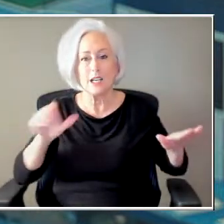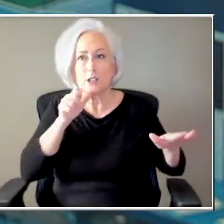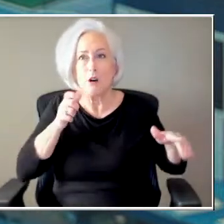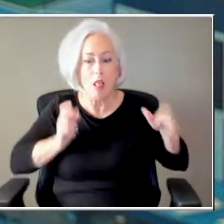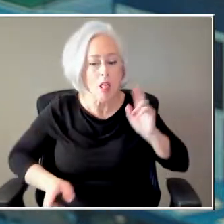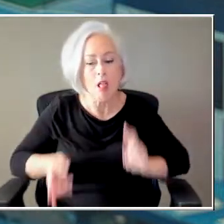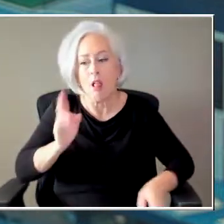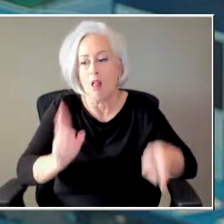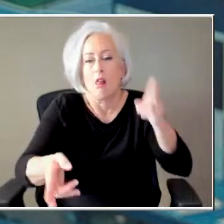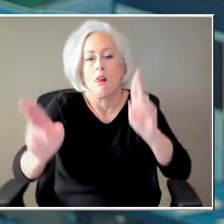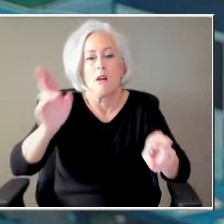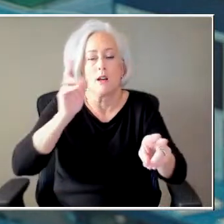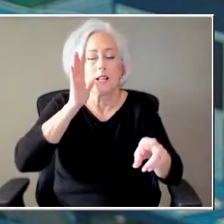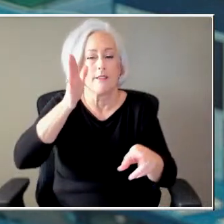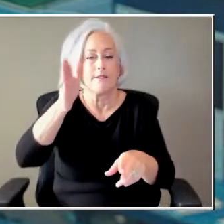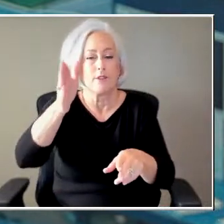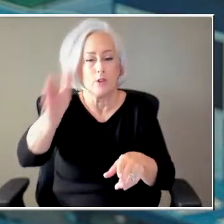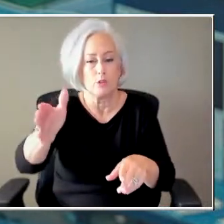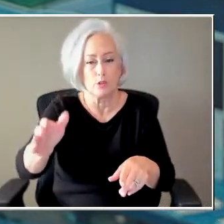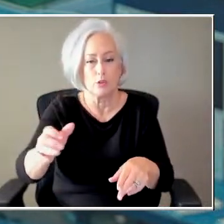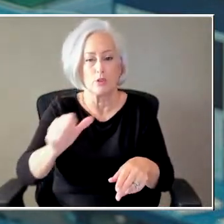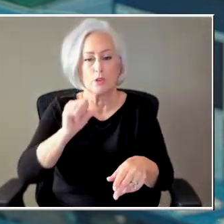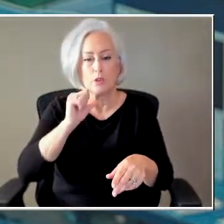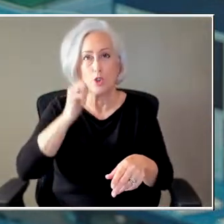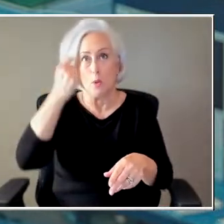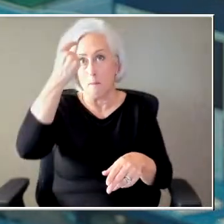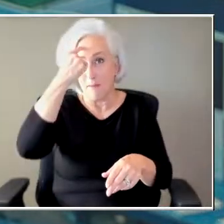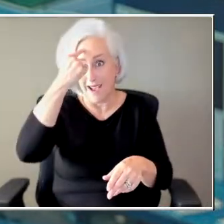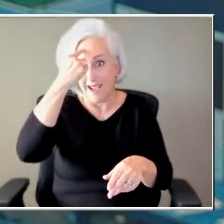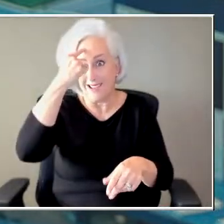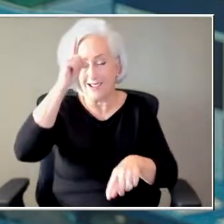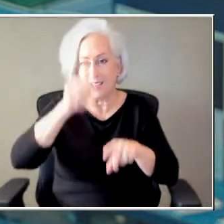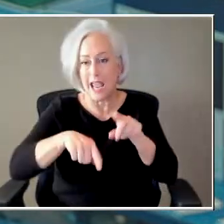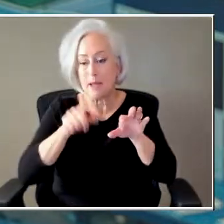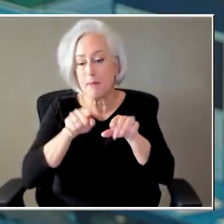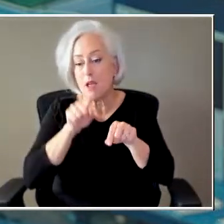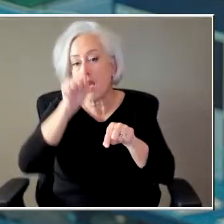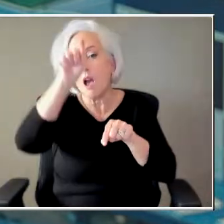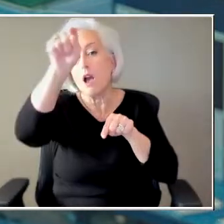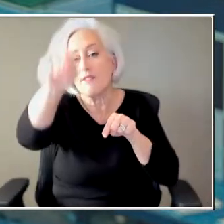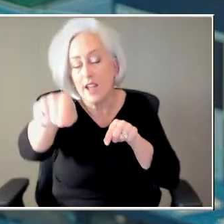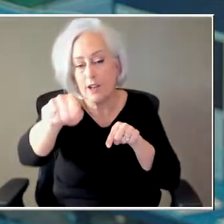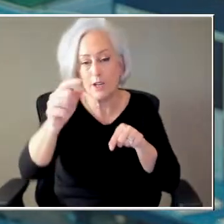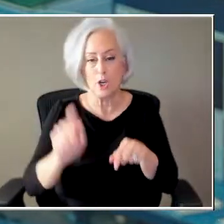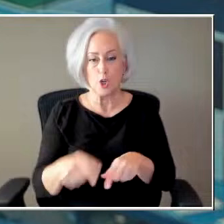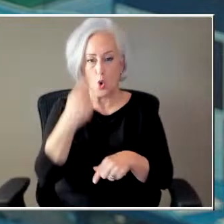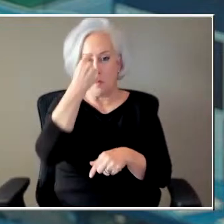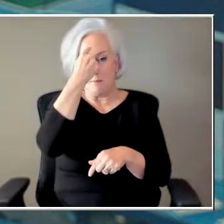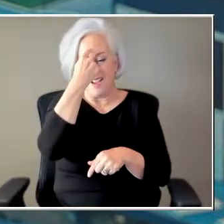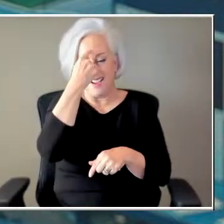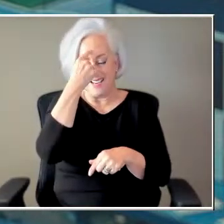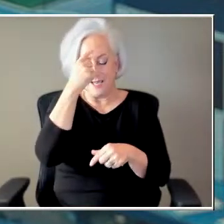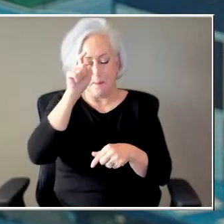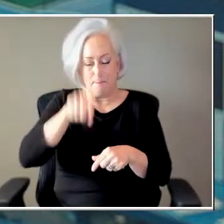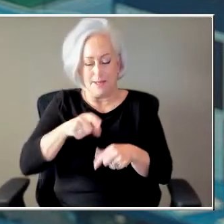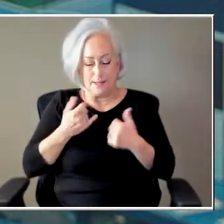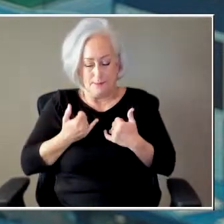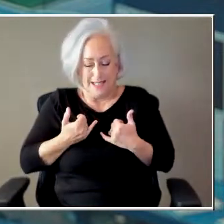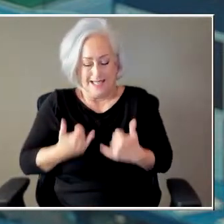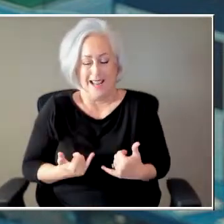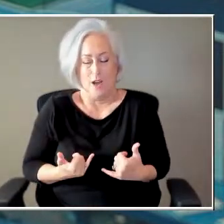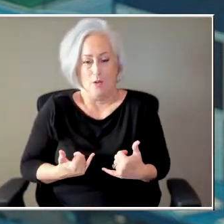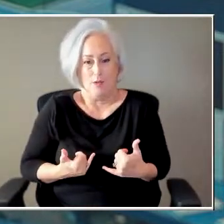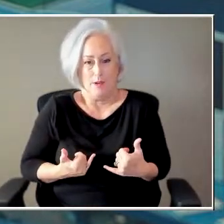your mind in the future. Have it right here in the present moment, because the future is not guaranteed.